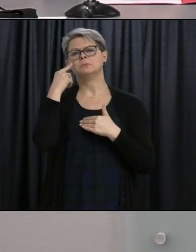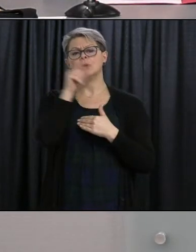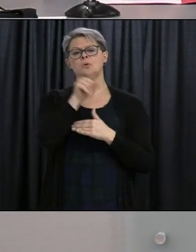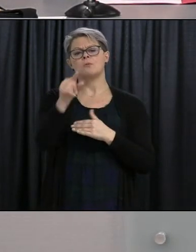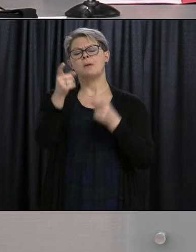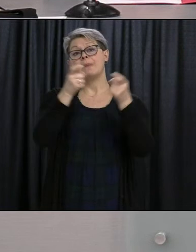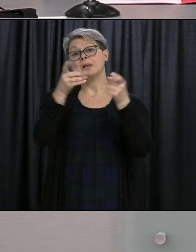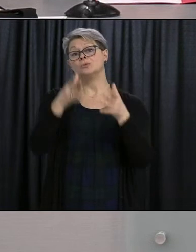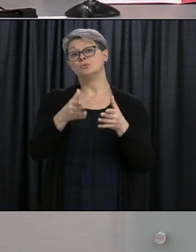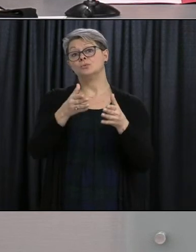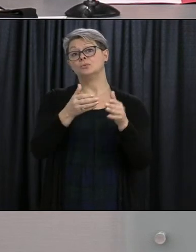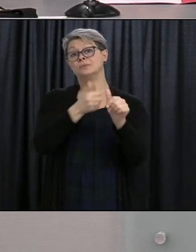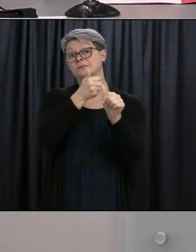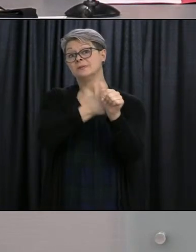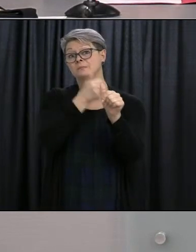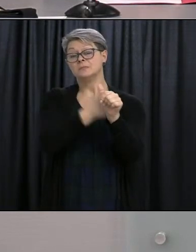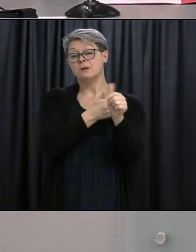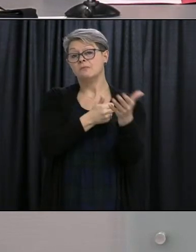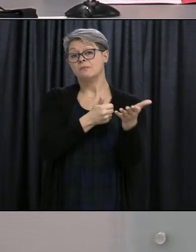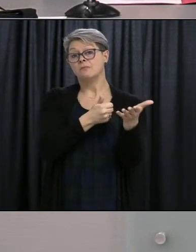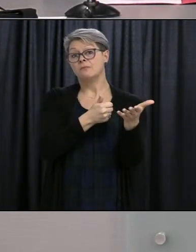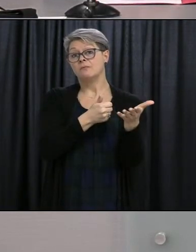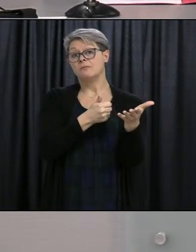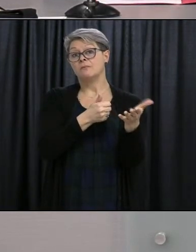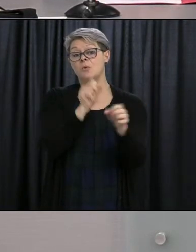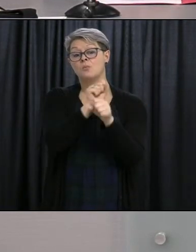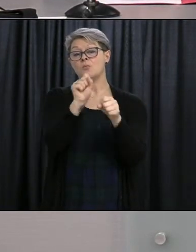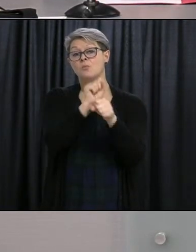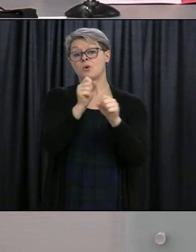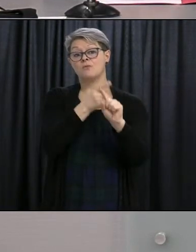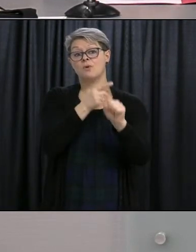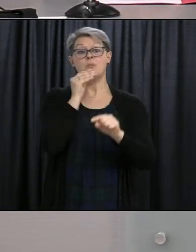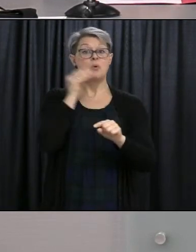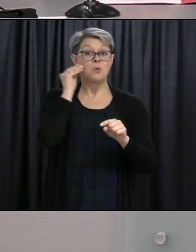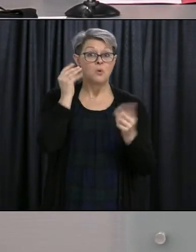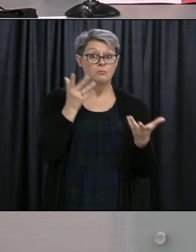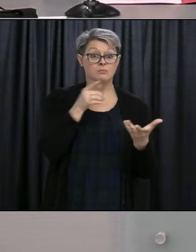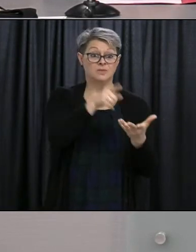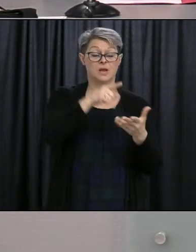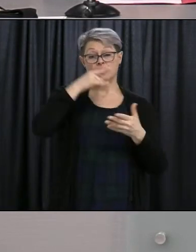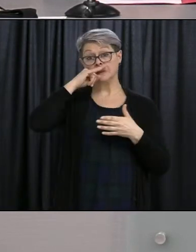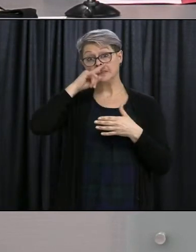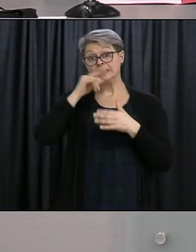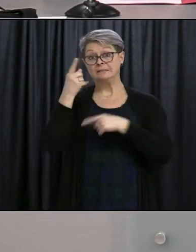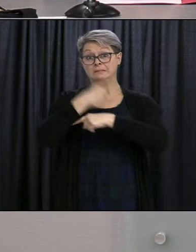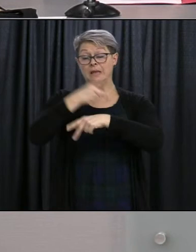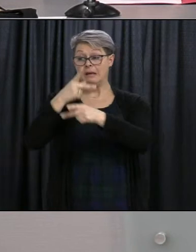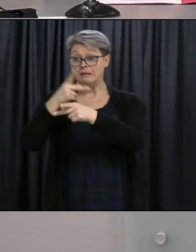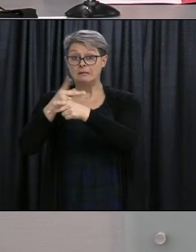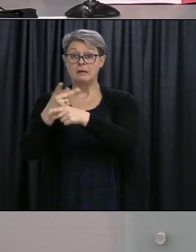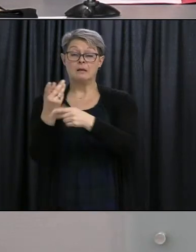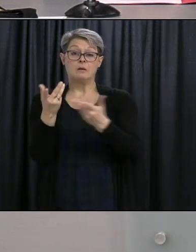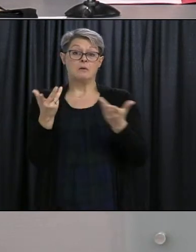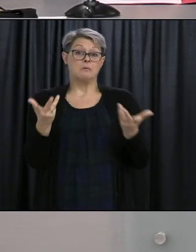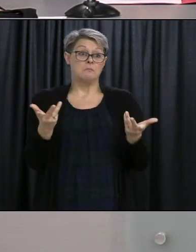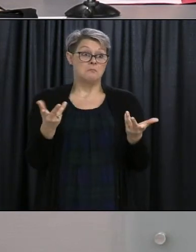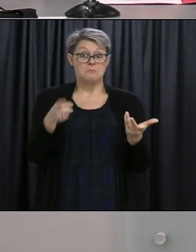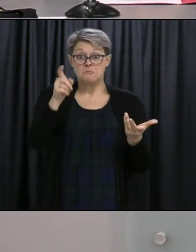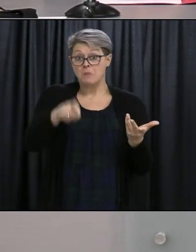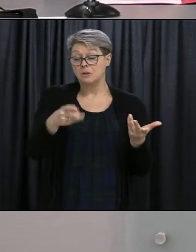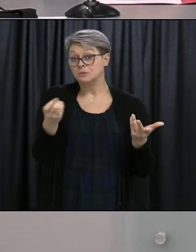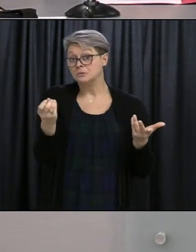are insisting employees working from home have their children in daycare or have made similar arrangements. These